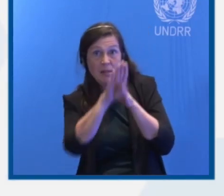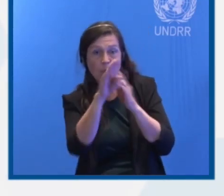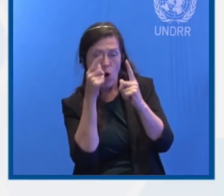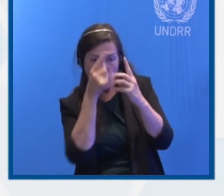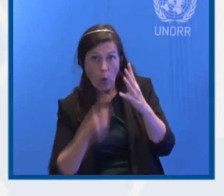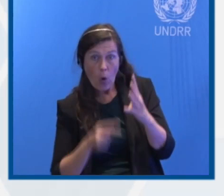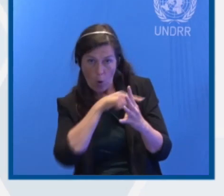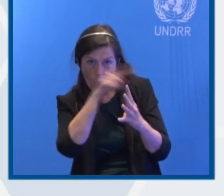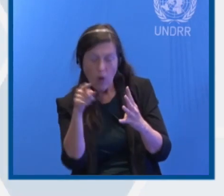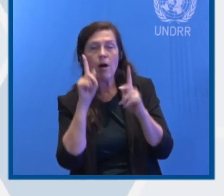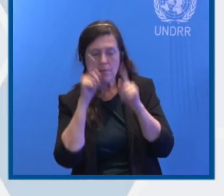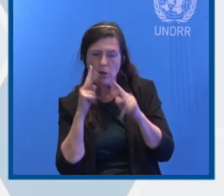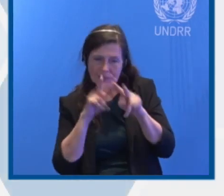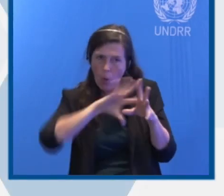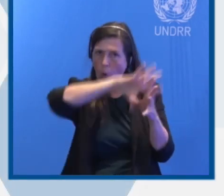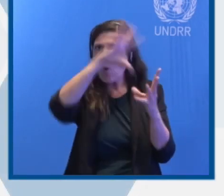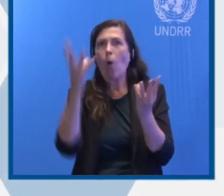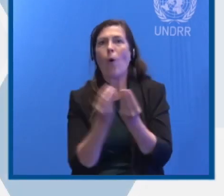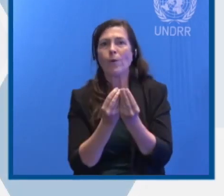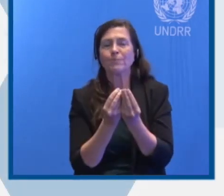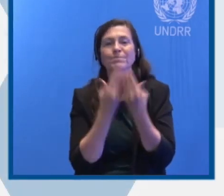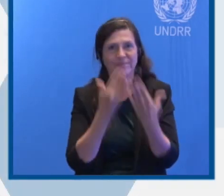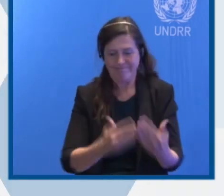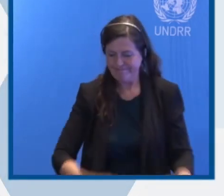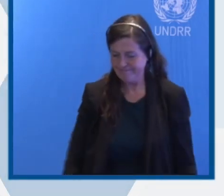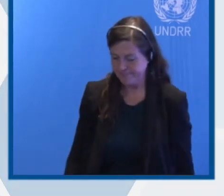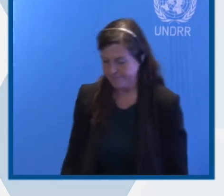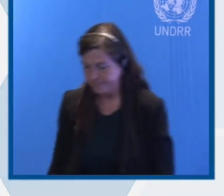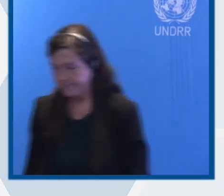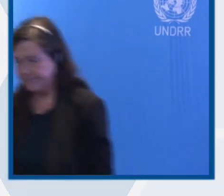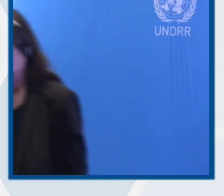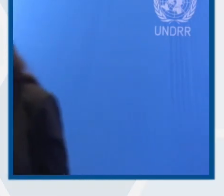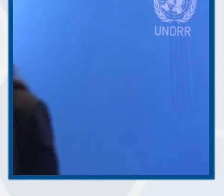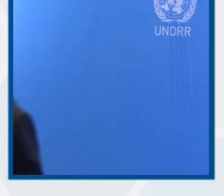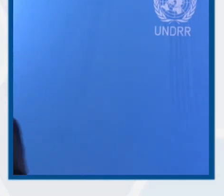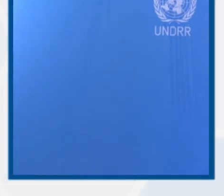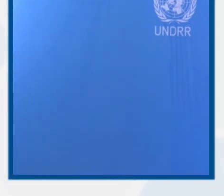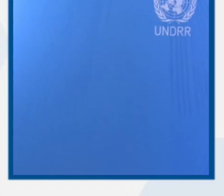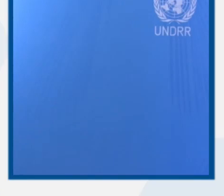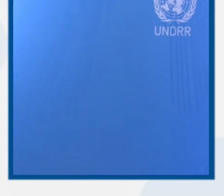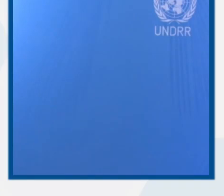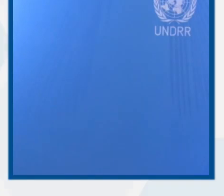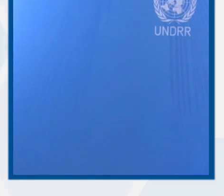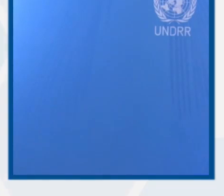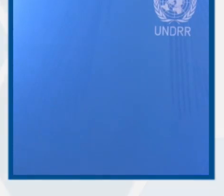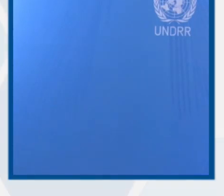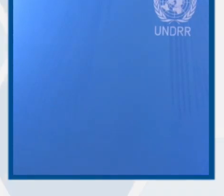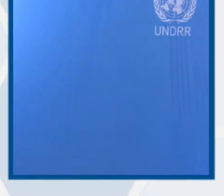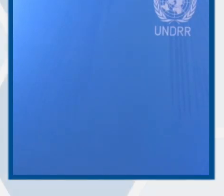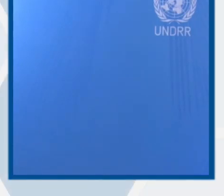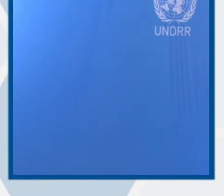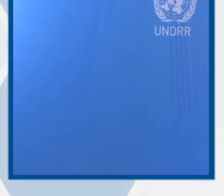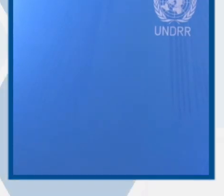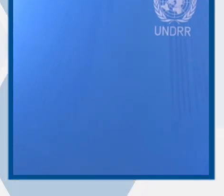along the way. So I'll conclude there. Thank you. Thank you very much, UNRC from